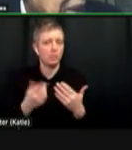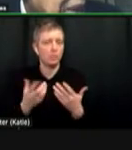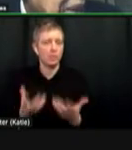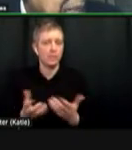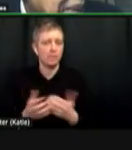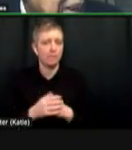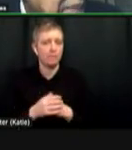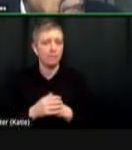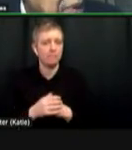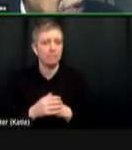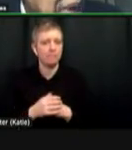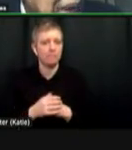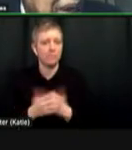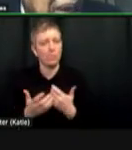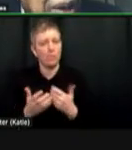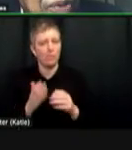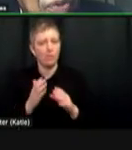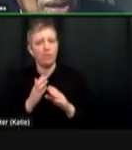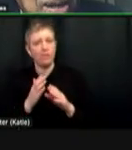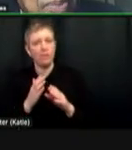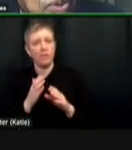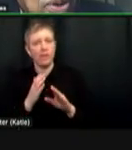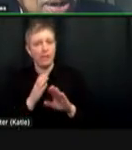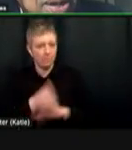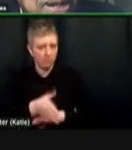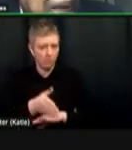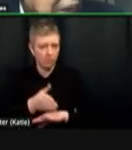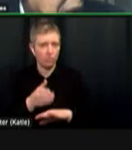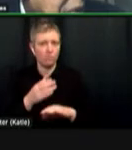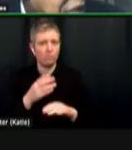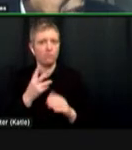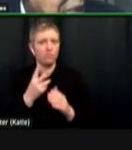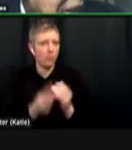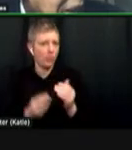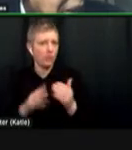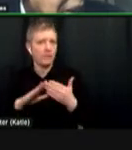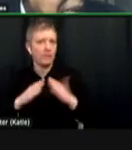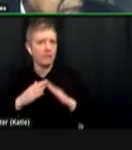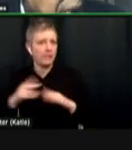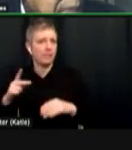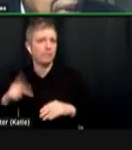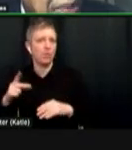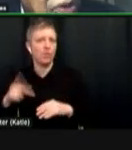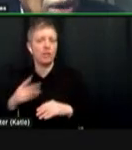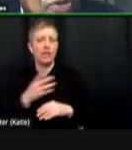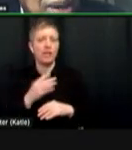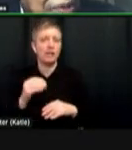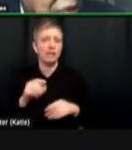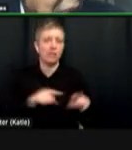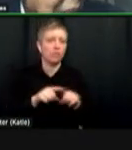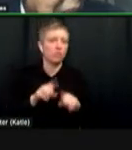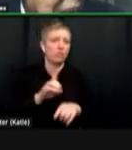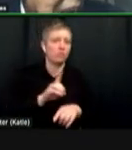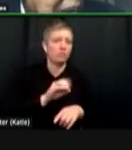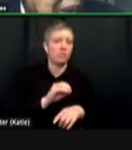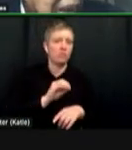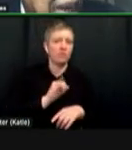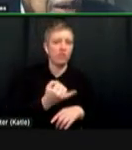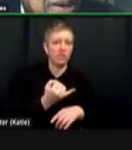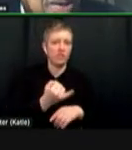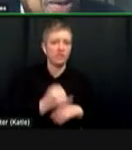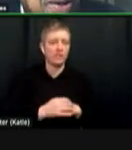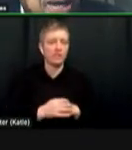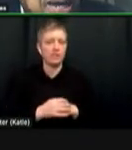after commending both the City of Portland and also the Department of Justice and